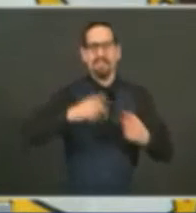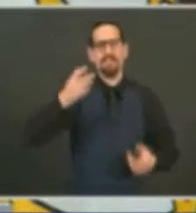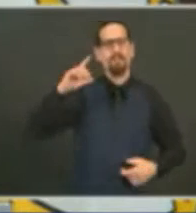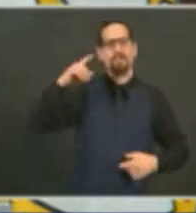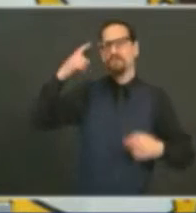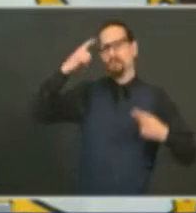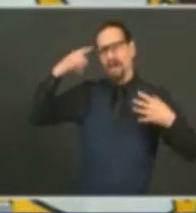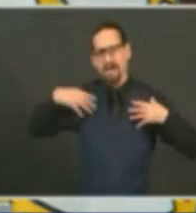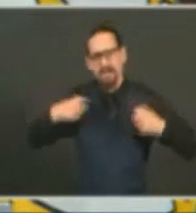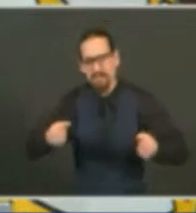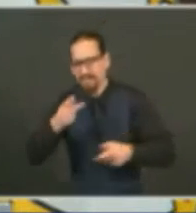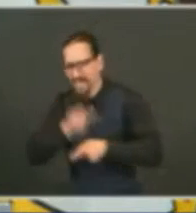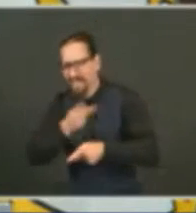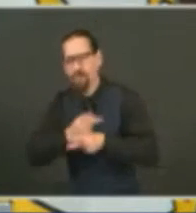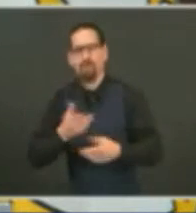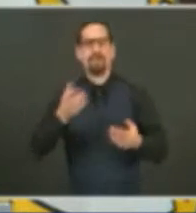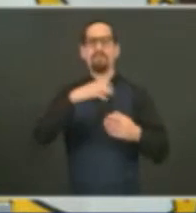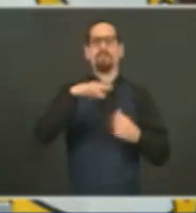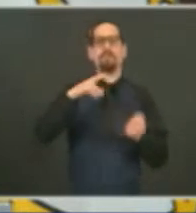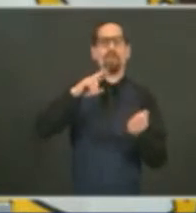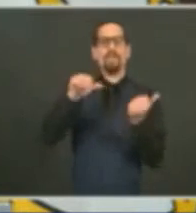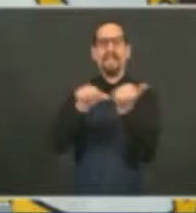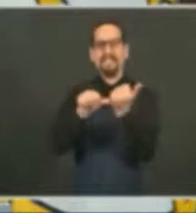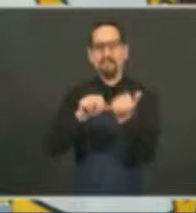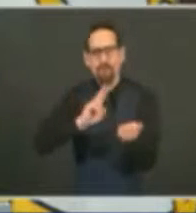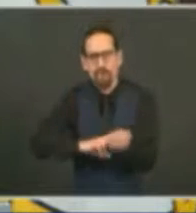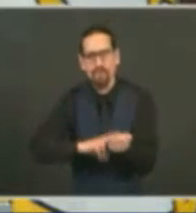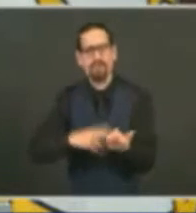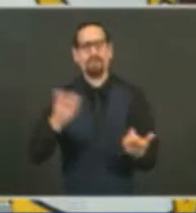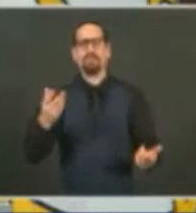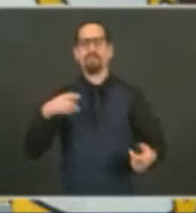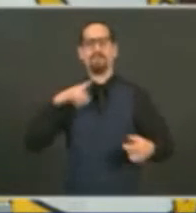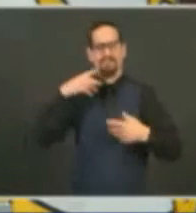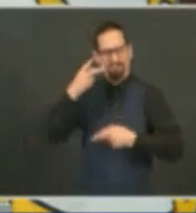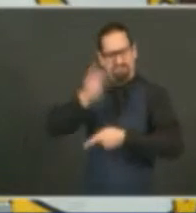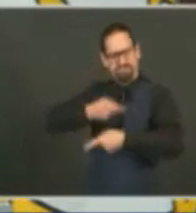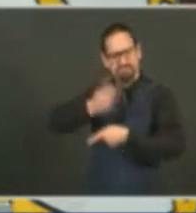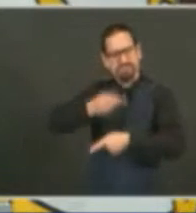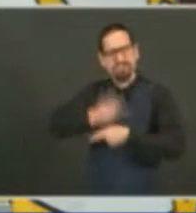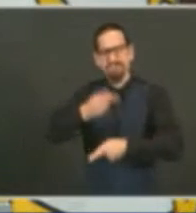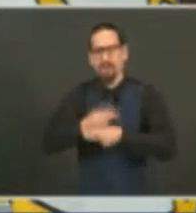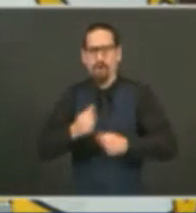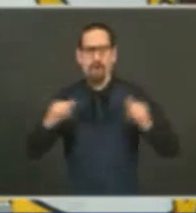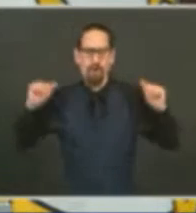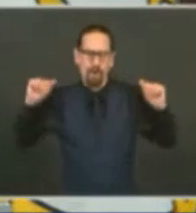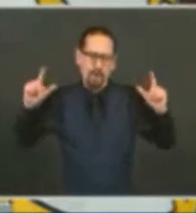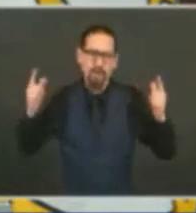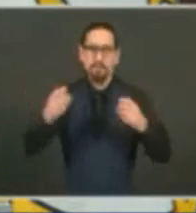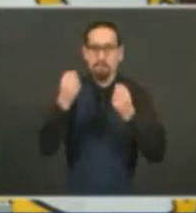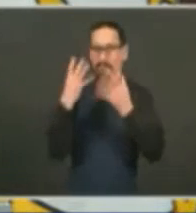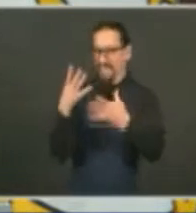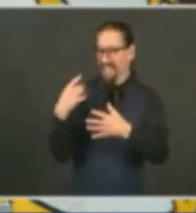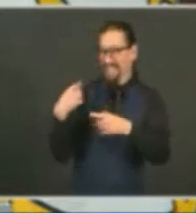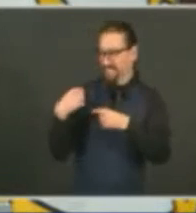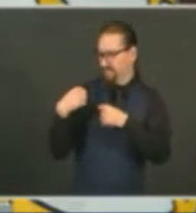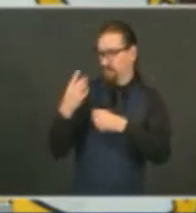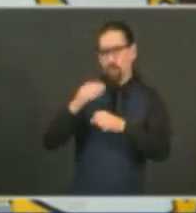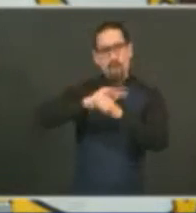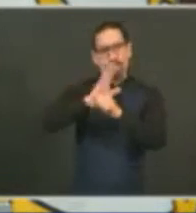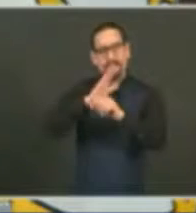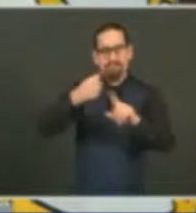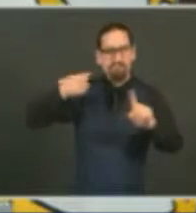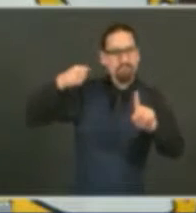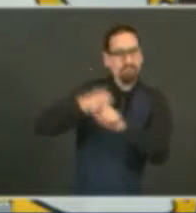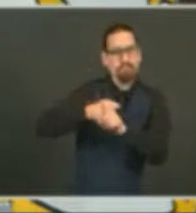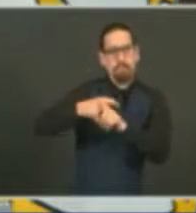mothers, fathers, sons, daughters. These people have been working for 9 months without a break under incredible stress.